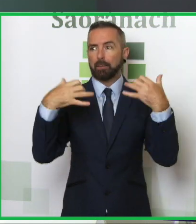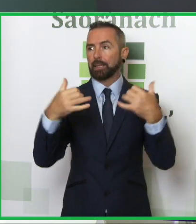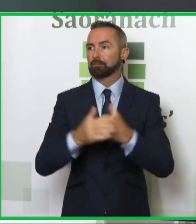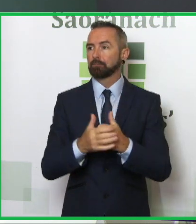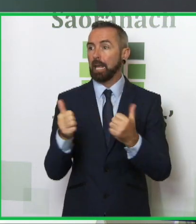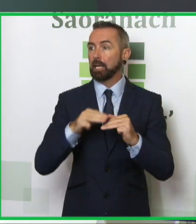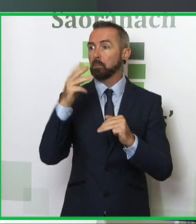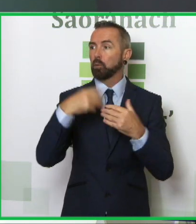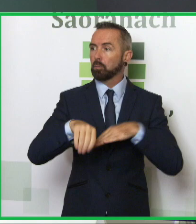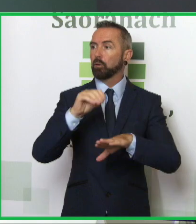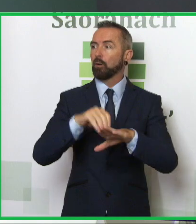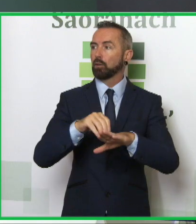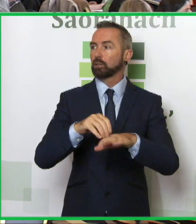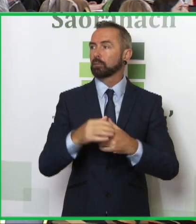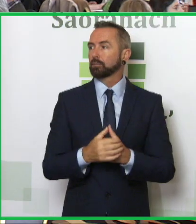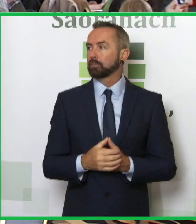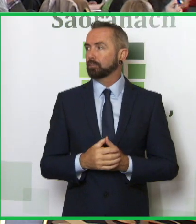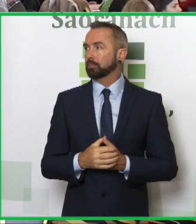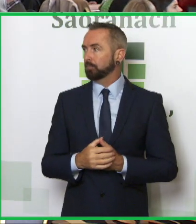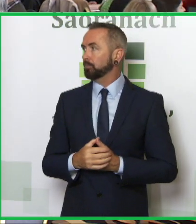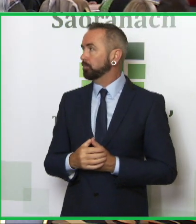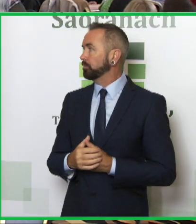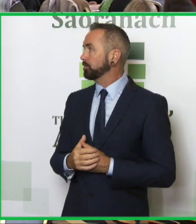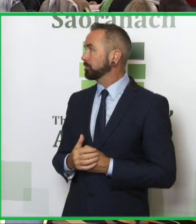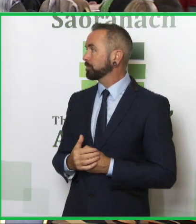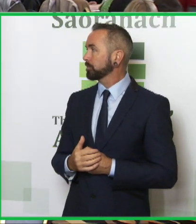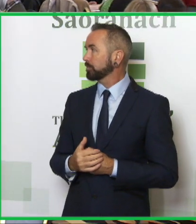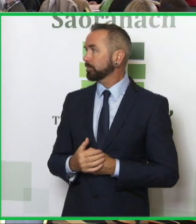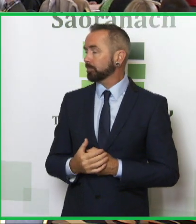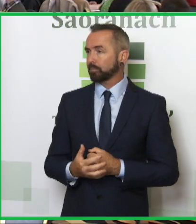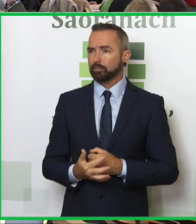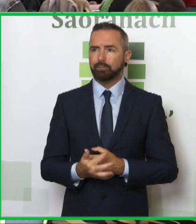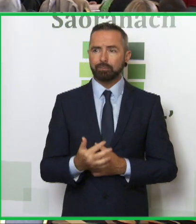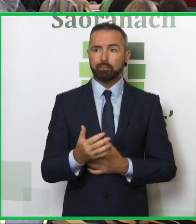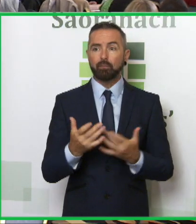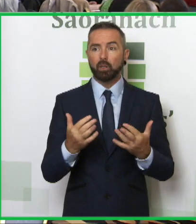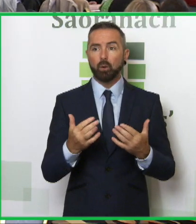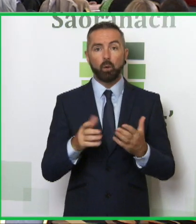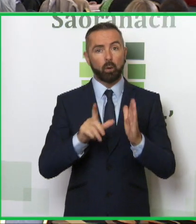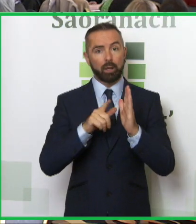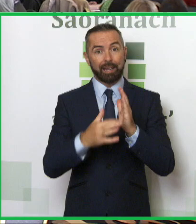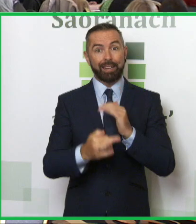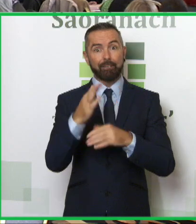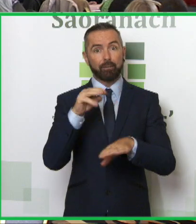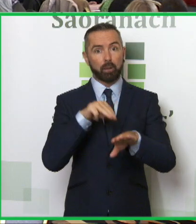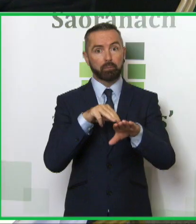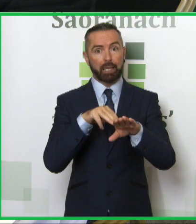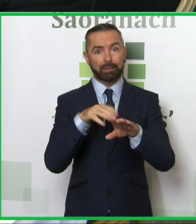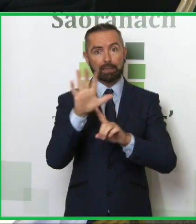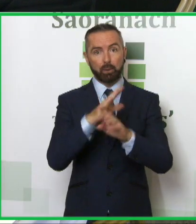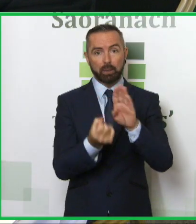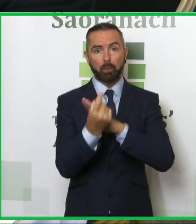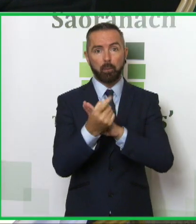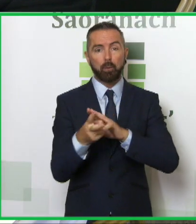Anything else, we go on to further. And Noel, could I just suggest that if we have to cross that bridge, we'll cross it when we come to it, and